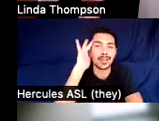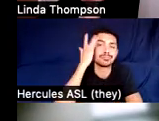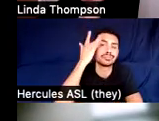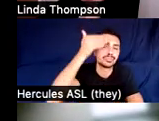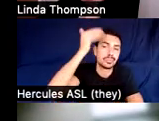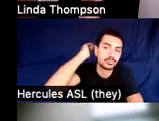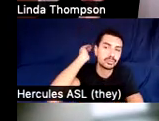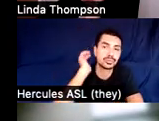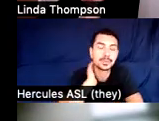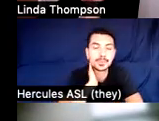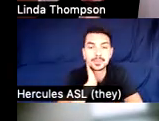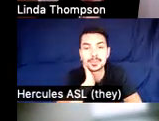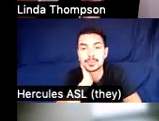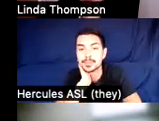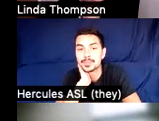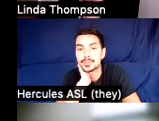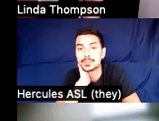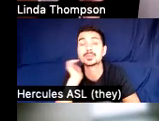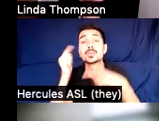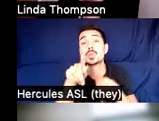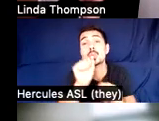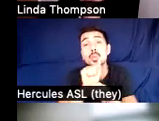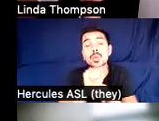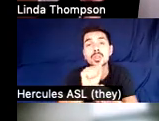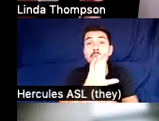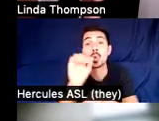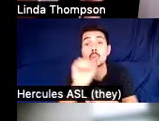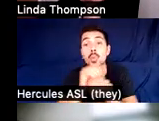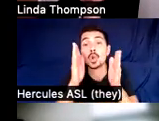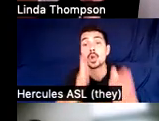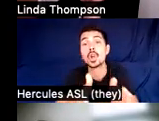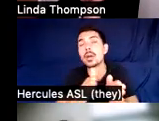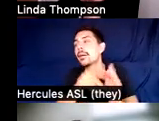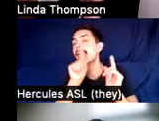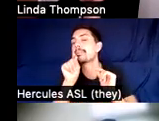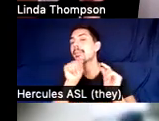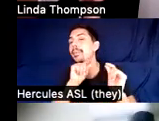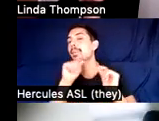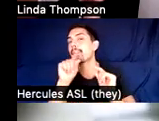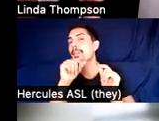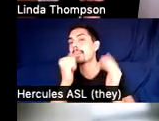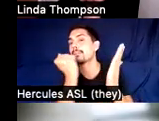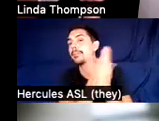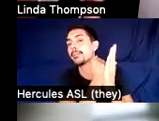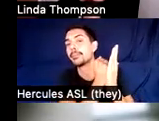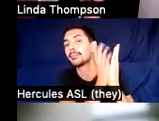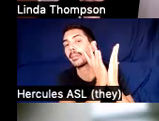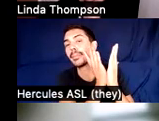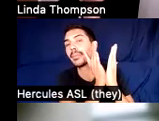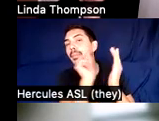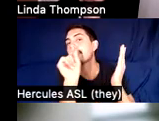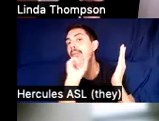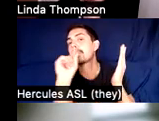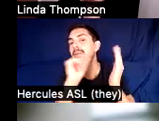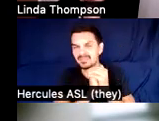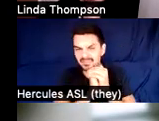Some people are more prone to gossip or talk behind coworkers' backs and cause